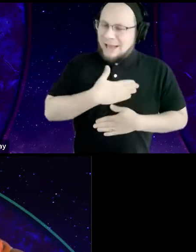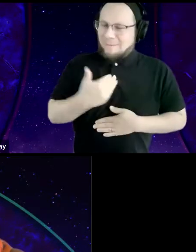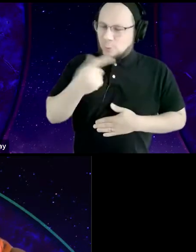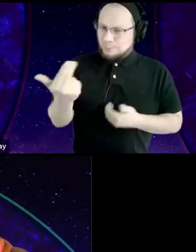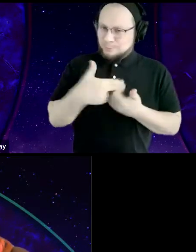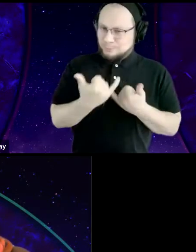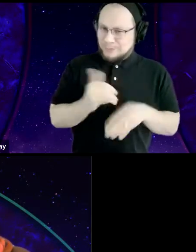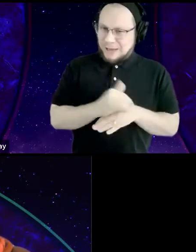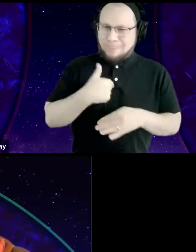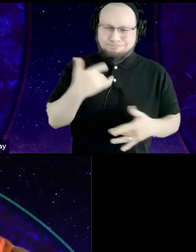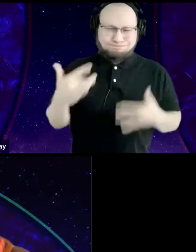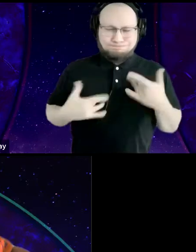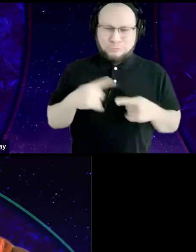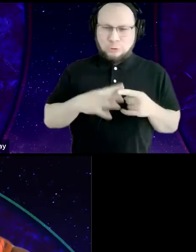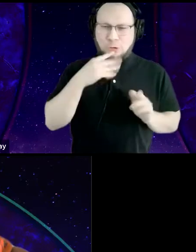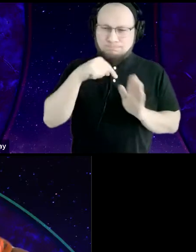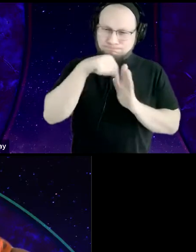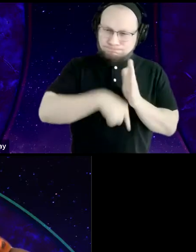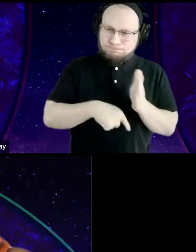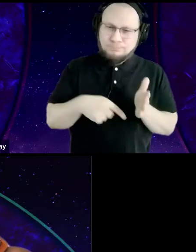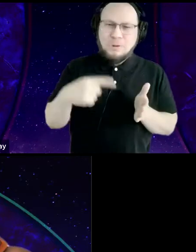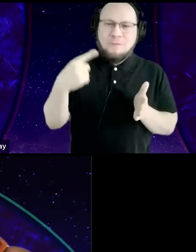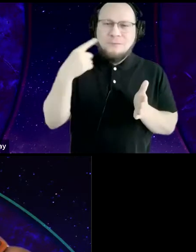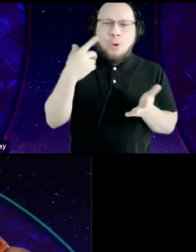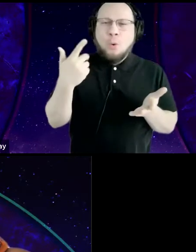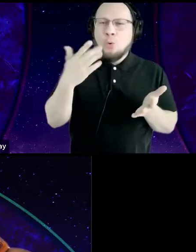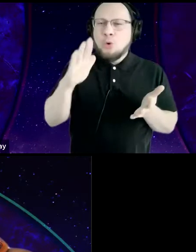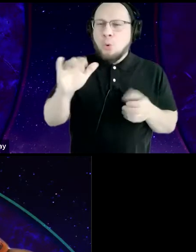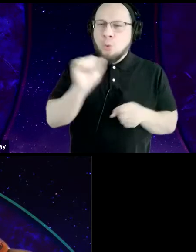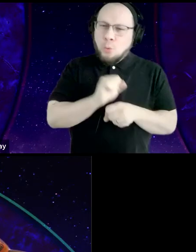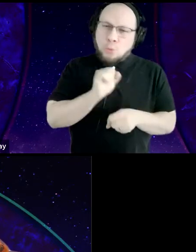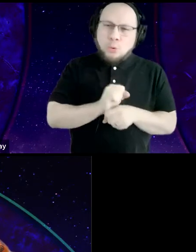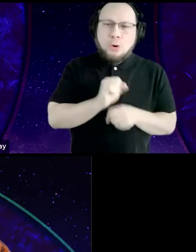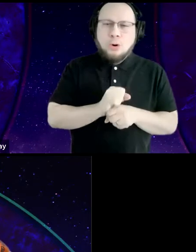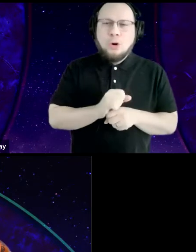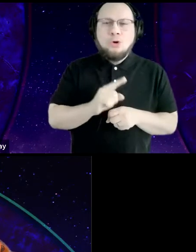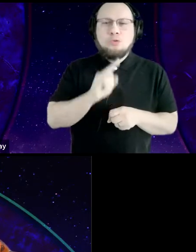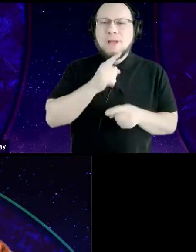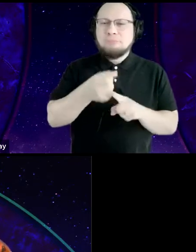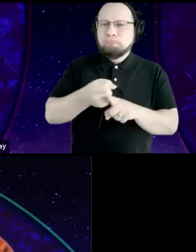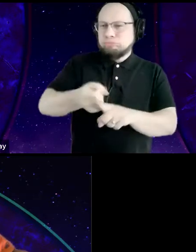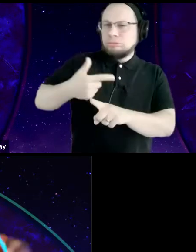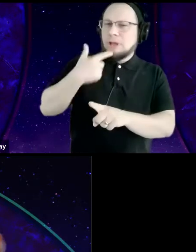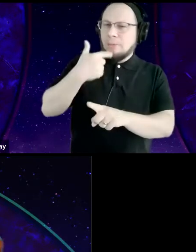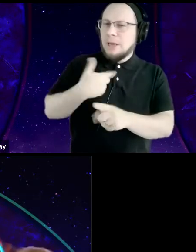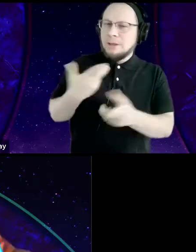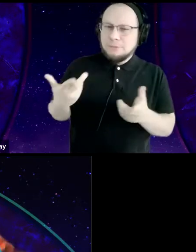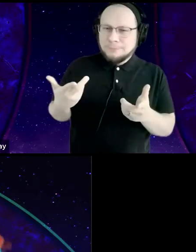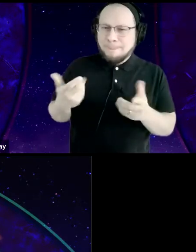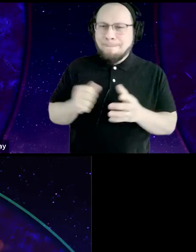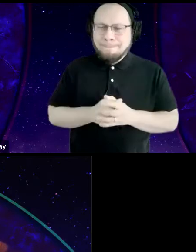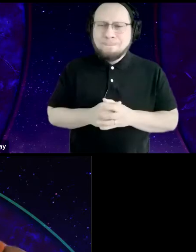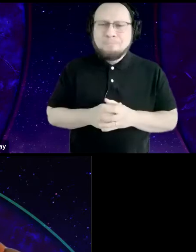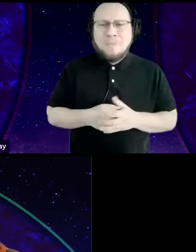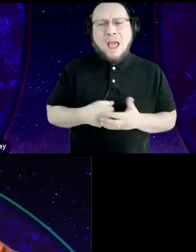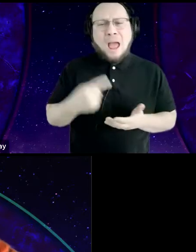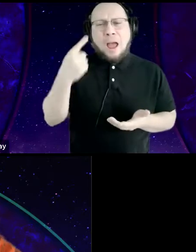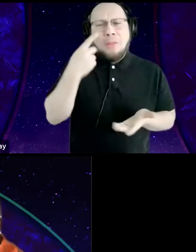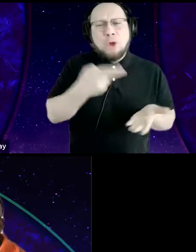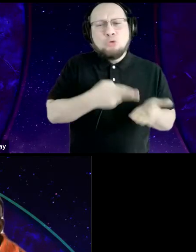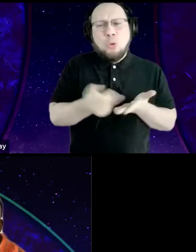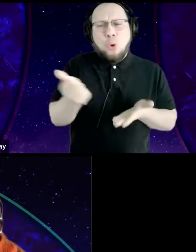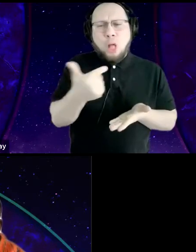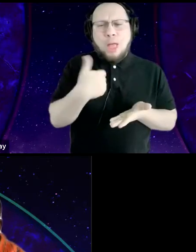to talk more about what it is you do in the way that only you do it, which, you know, I think is true of all of us,